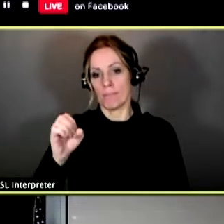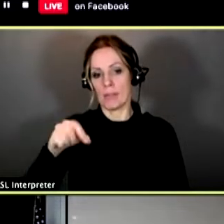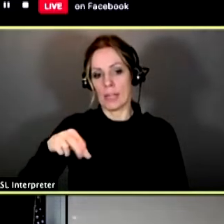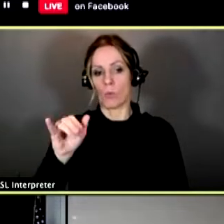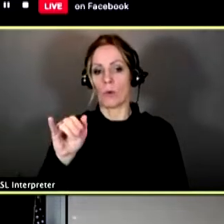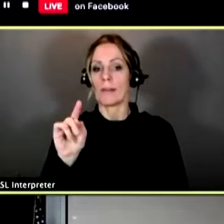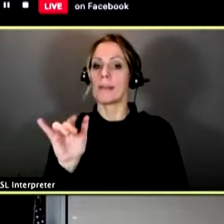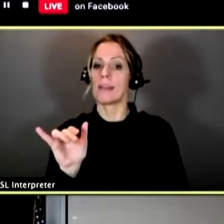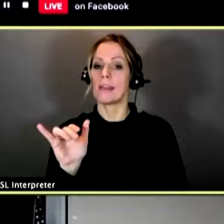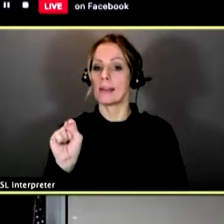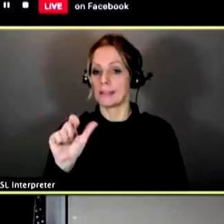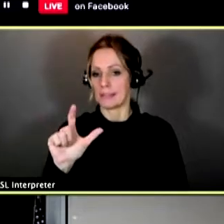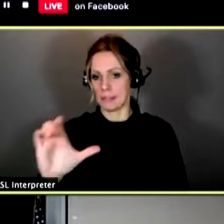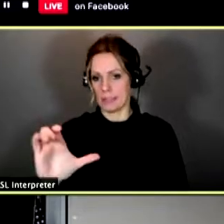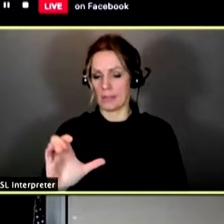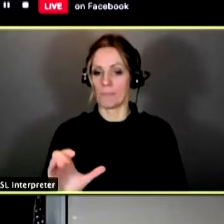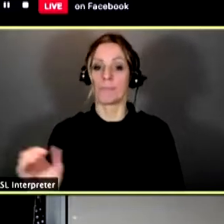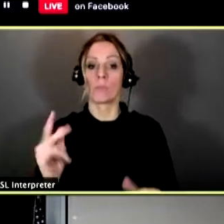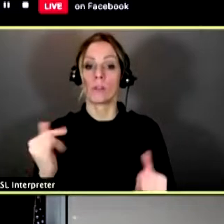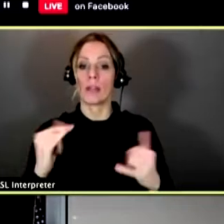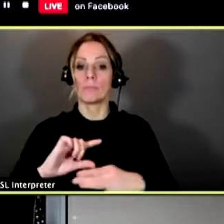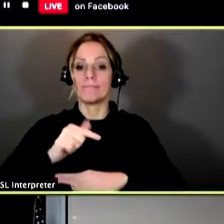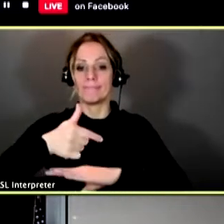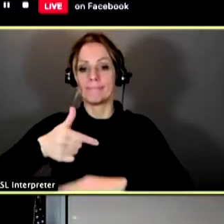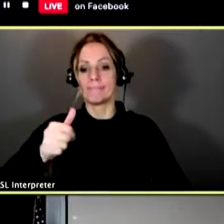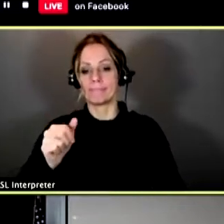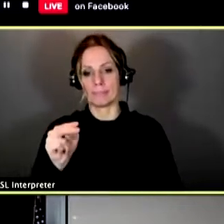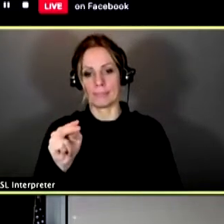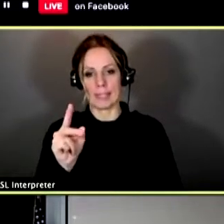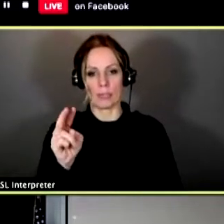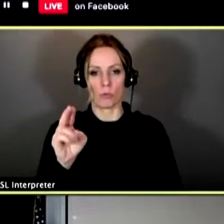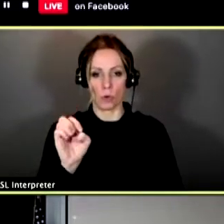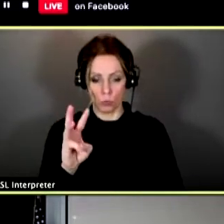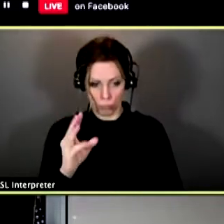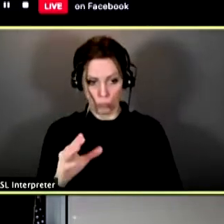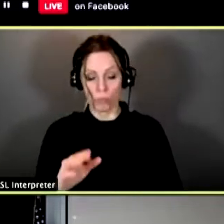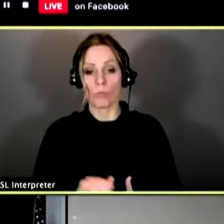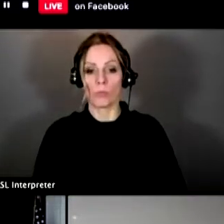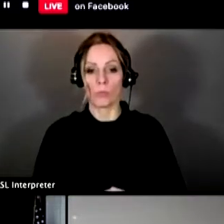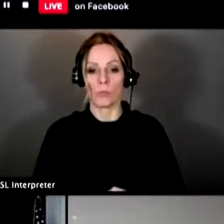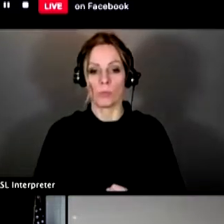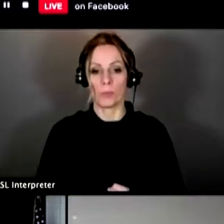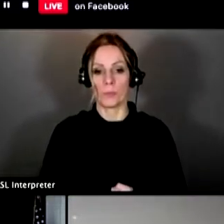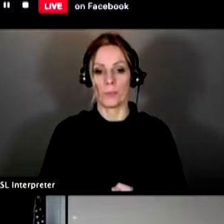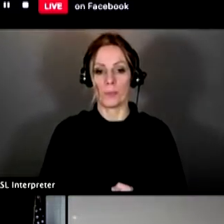pollev.com/EQUITYSLC. All right, we will go to Andrew in Salt Lake City. And Andrew, you're on the line and live on the air.